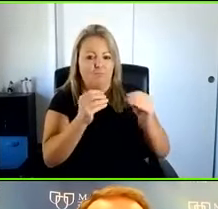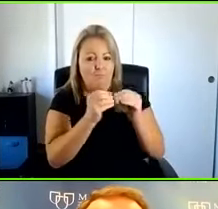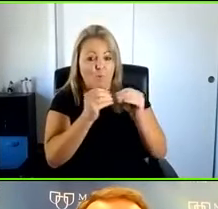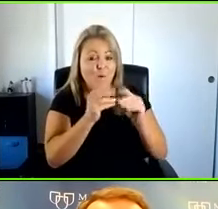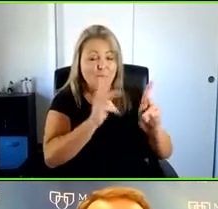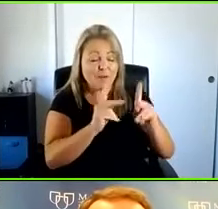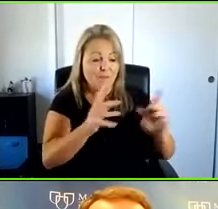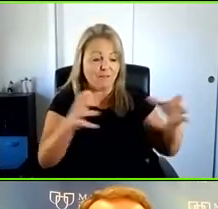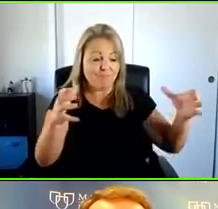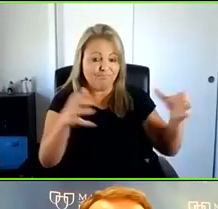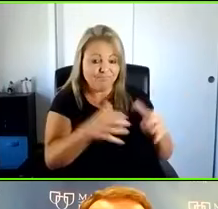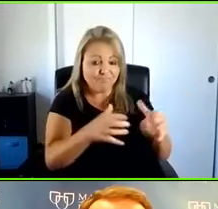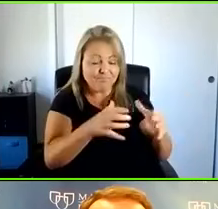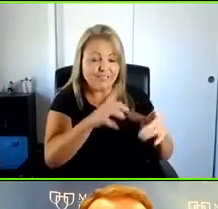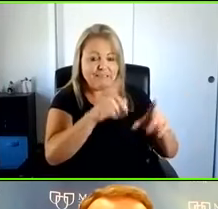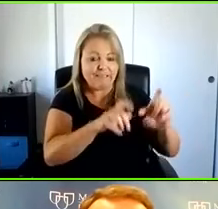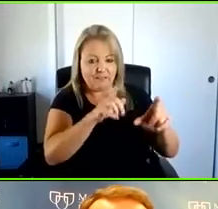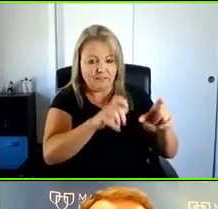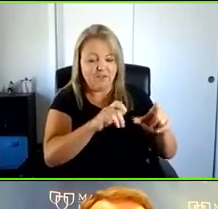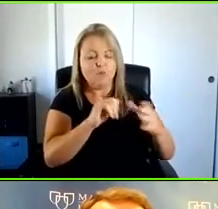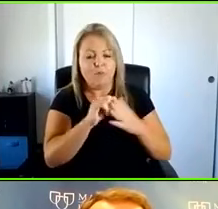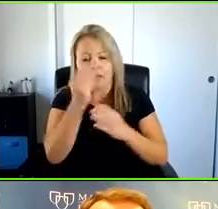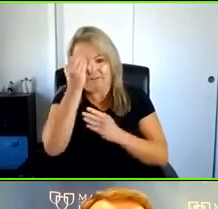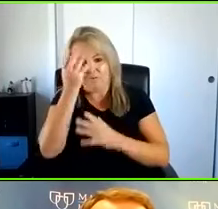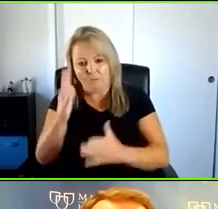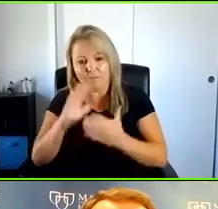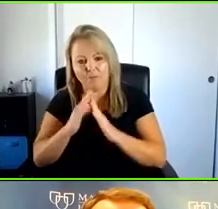as informative to the risk of the community.